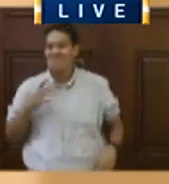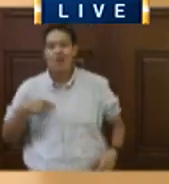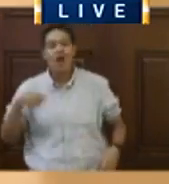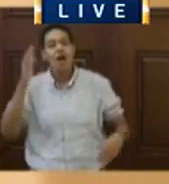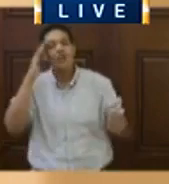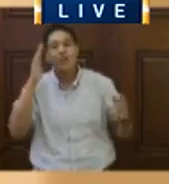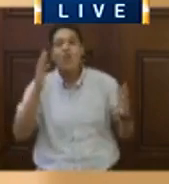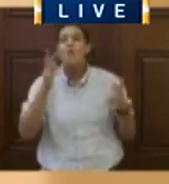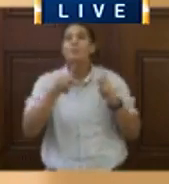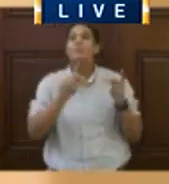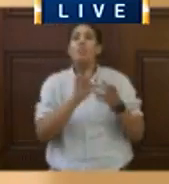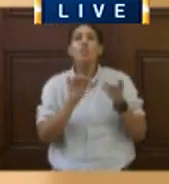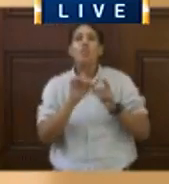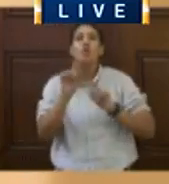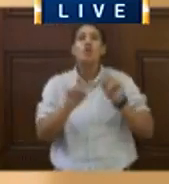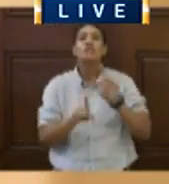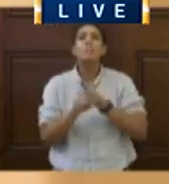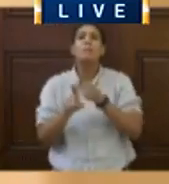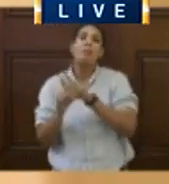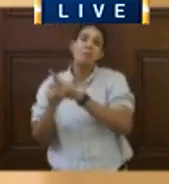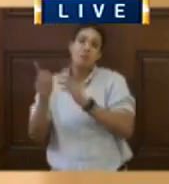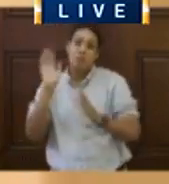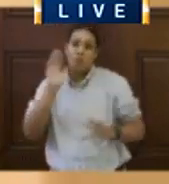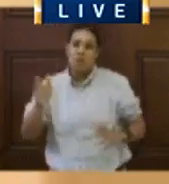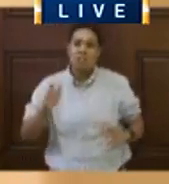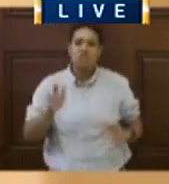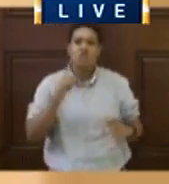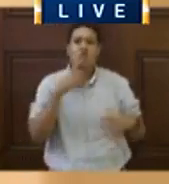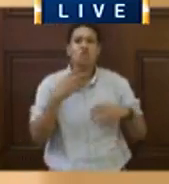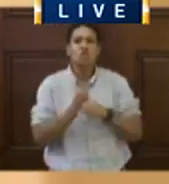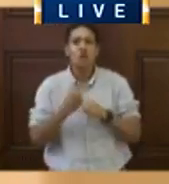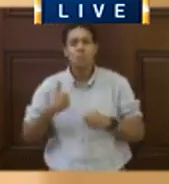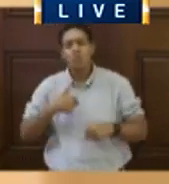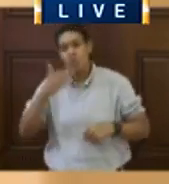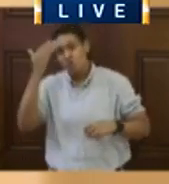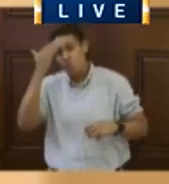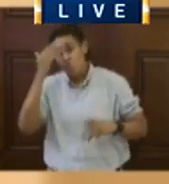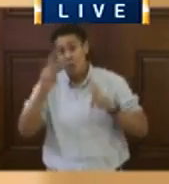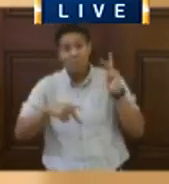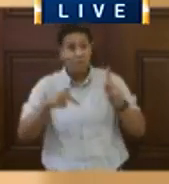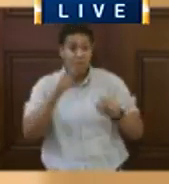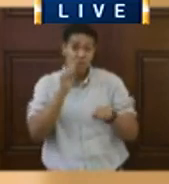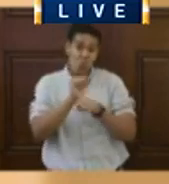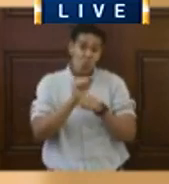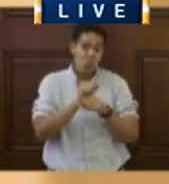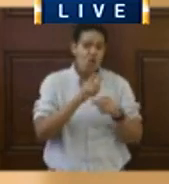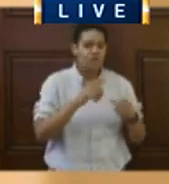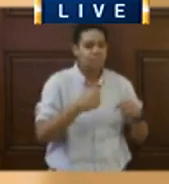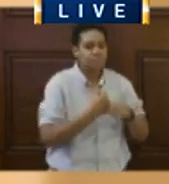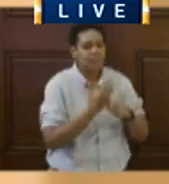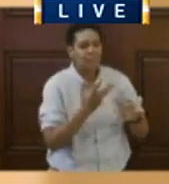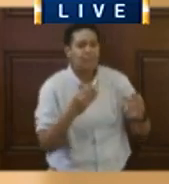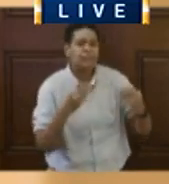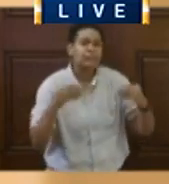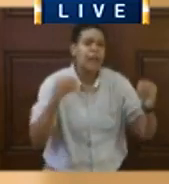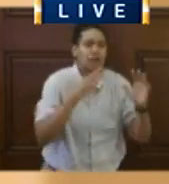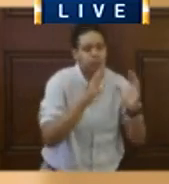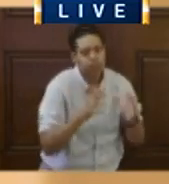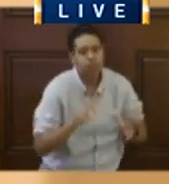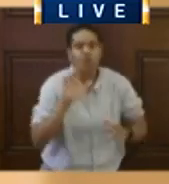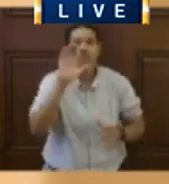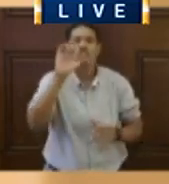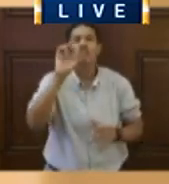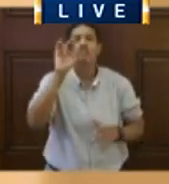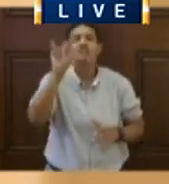the questions that may come. So just in summary, we know that there are persons who work in the craft market, for instance, who have